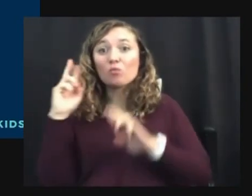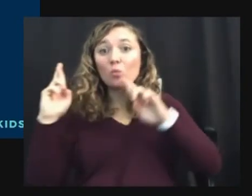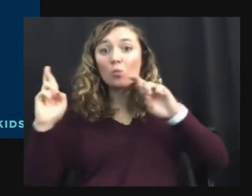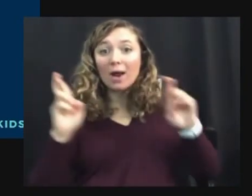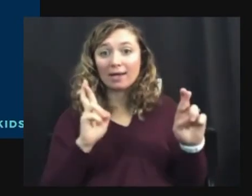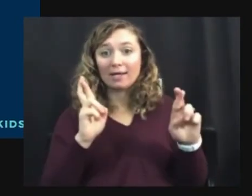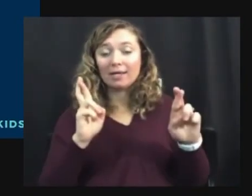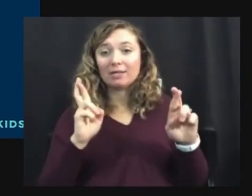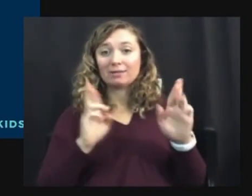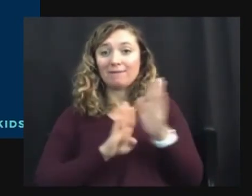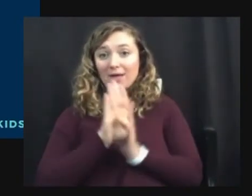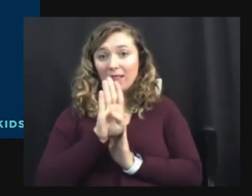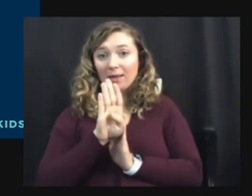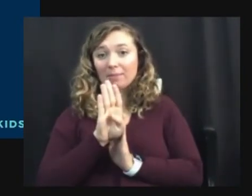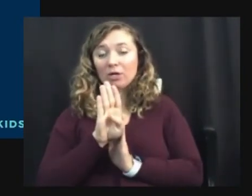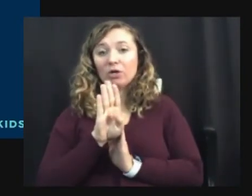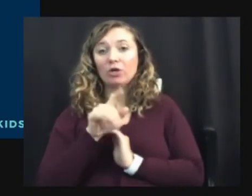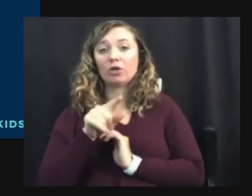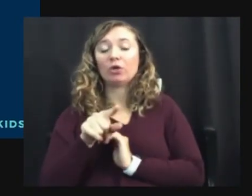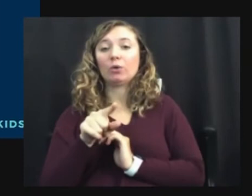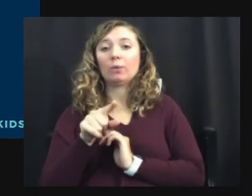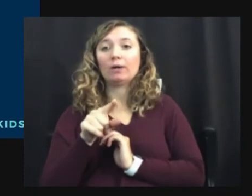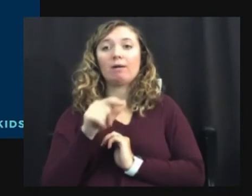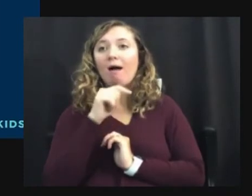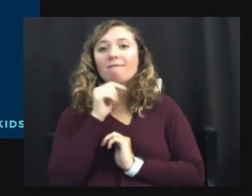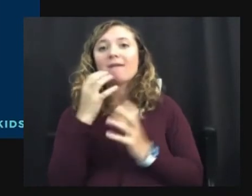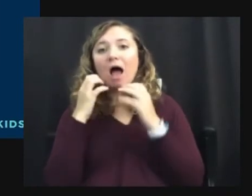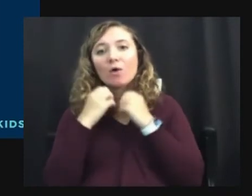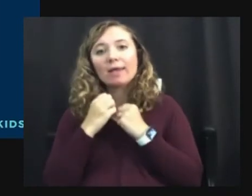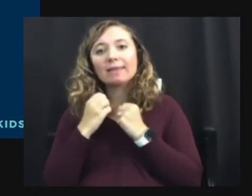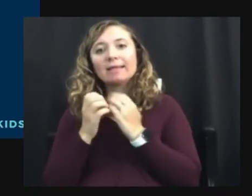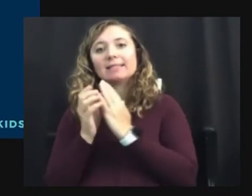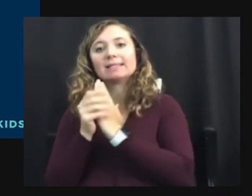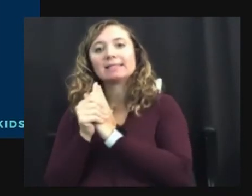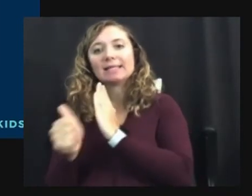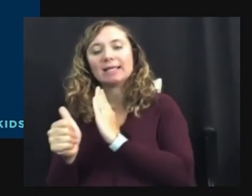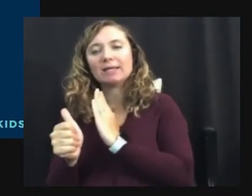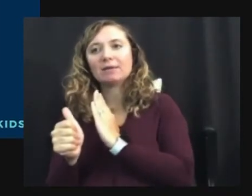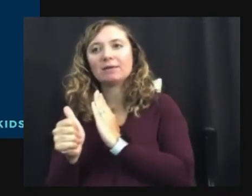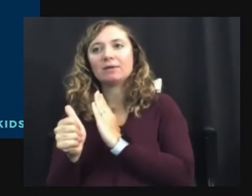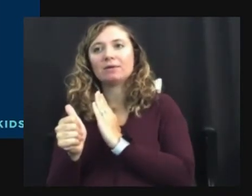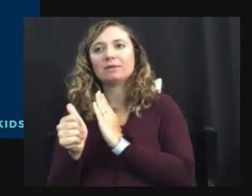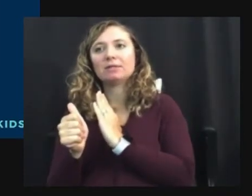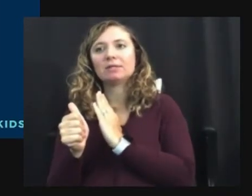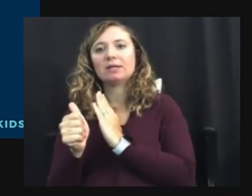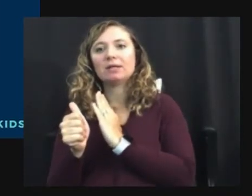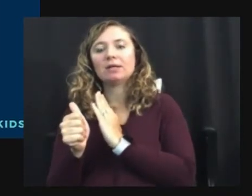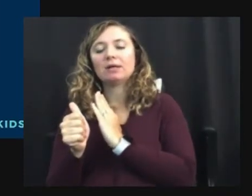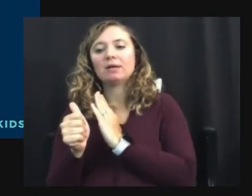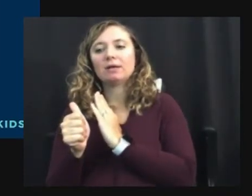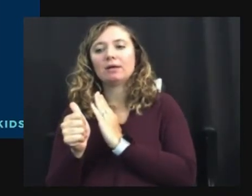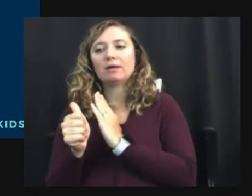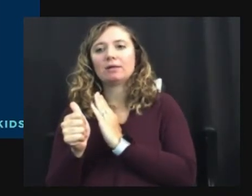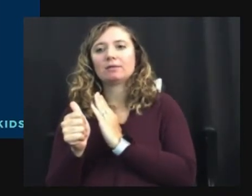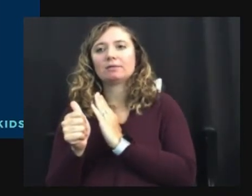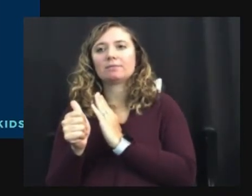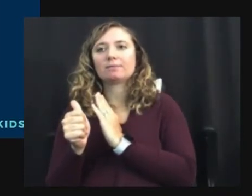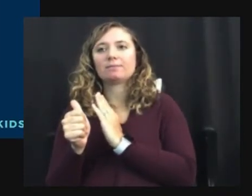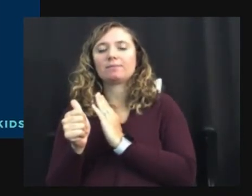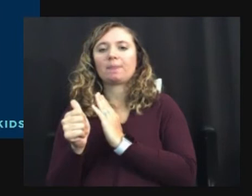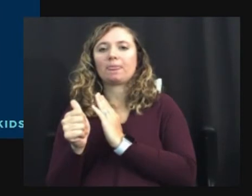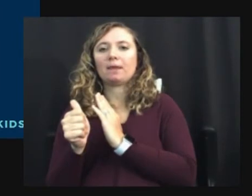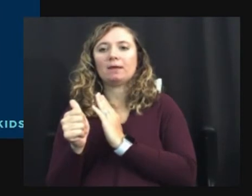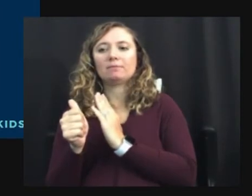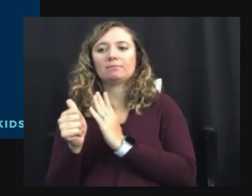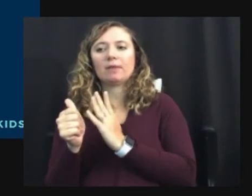you are at the same time devaluing the skills that they're supposed to be developing at that moment. You're deprioritizing what their